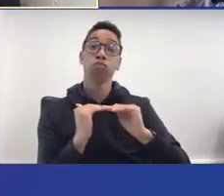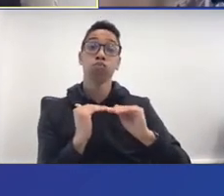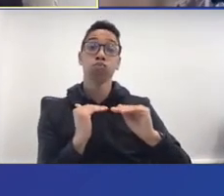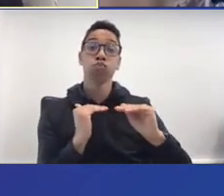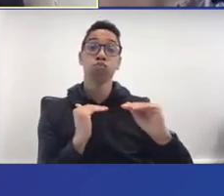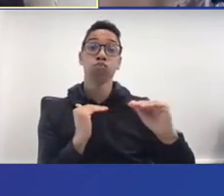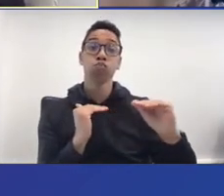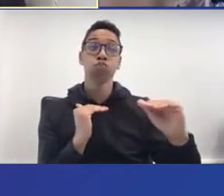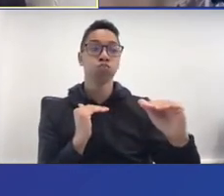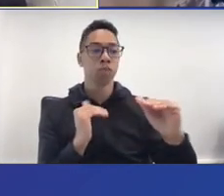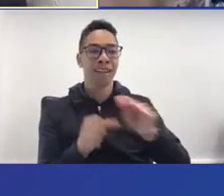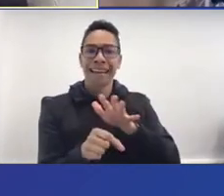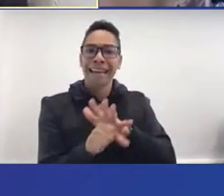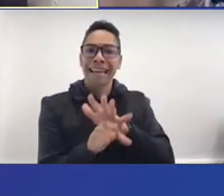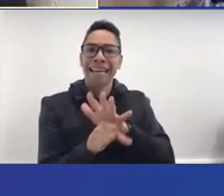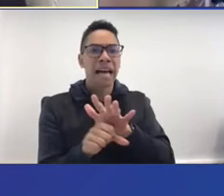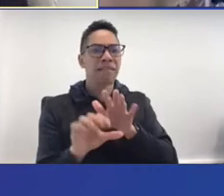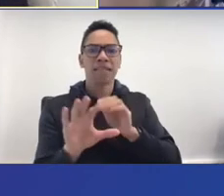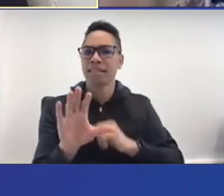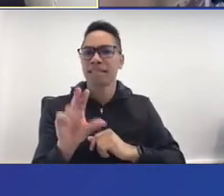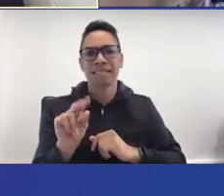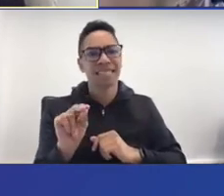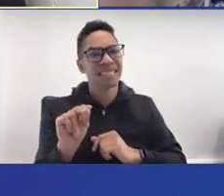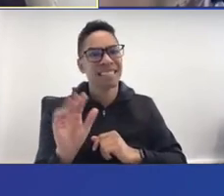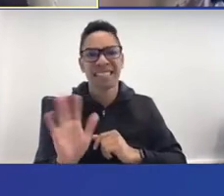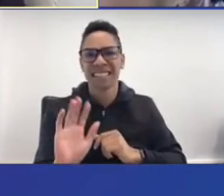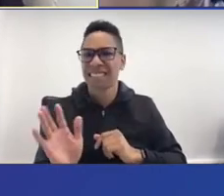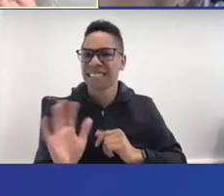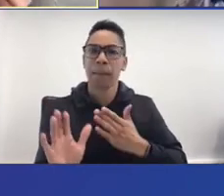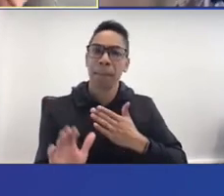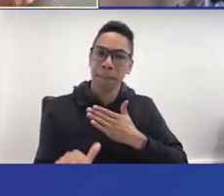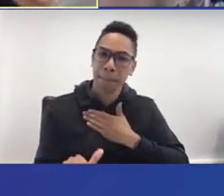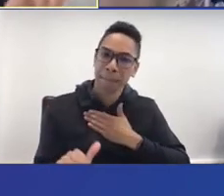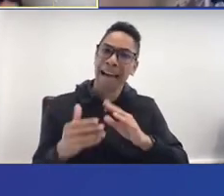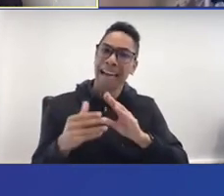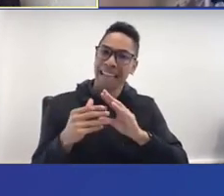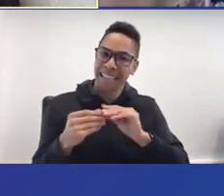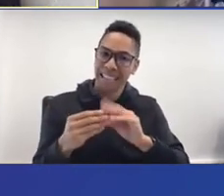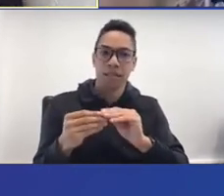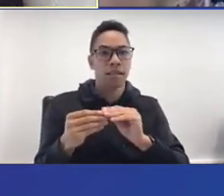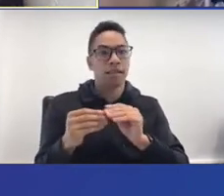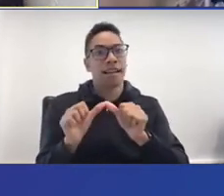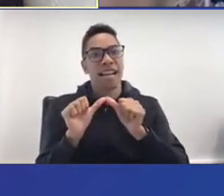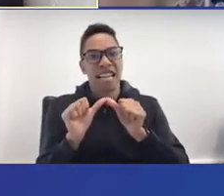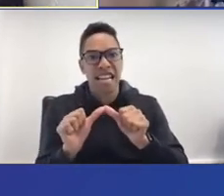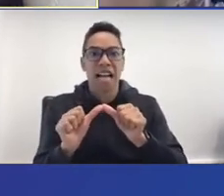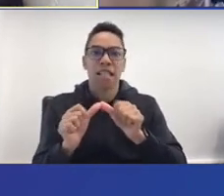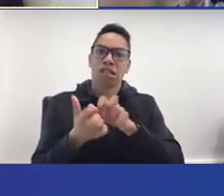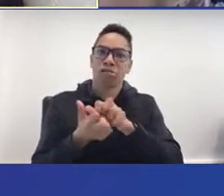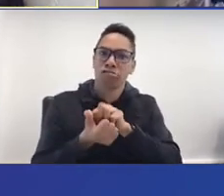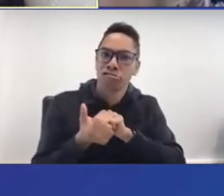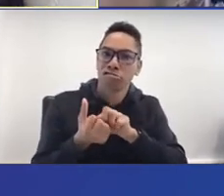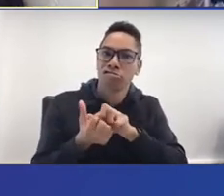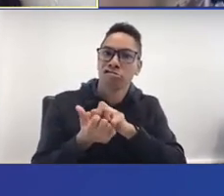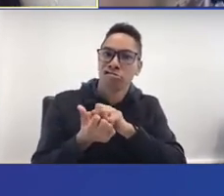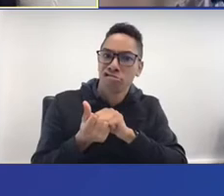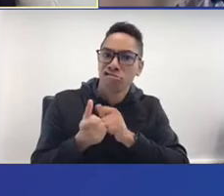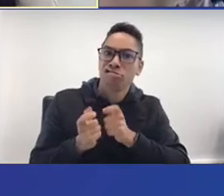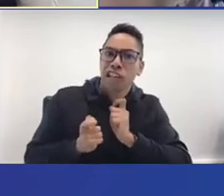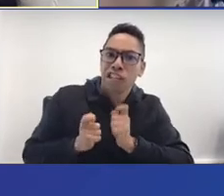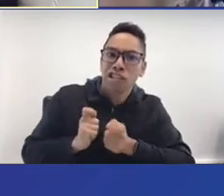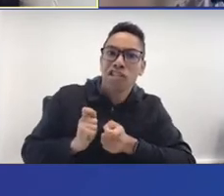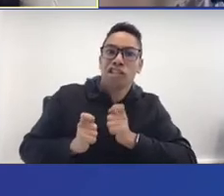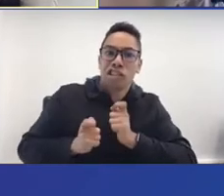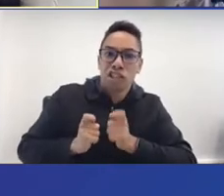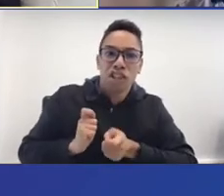and enough to counter this. My narrative is constantly to be chewed at and chewed with, so that the